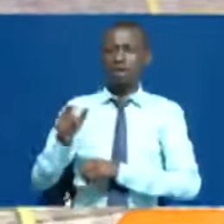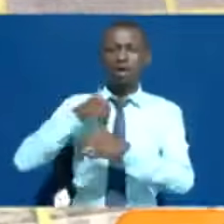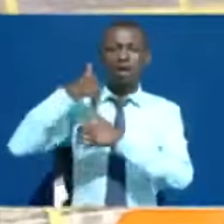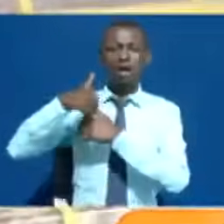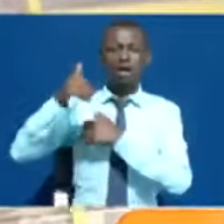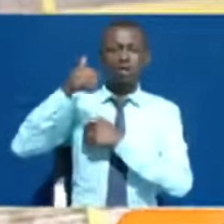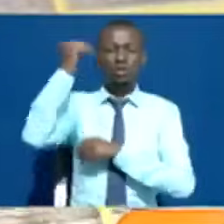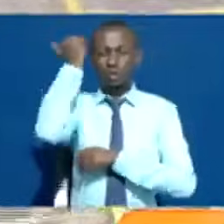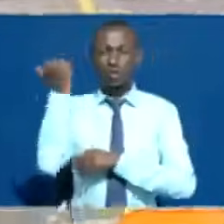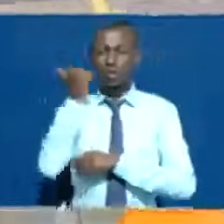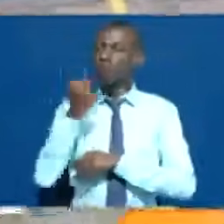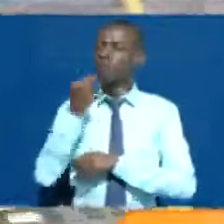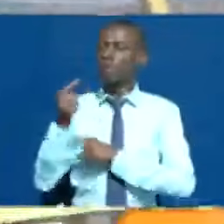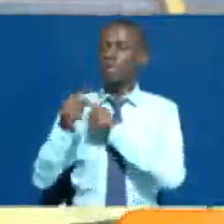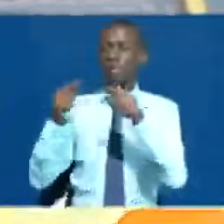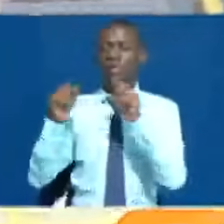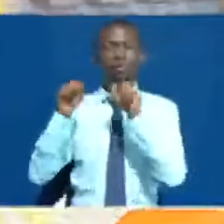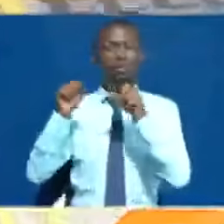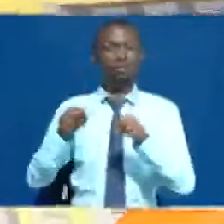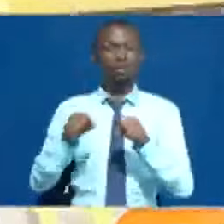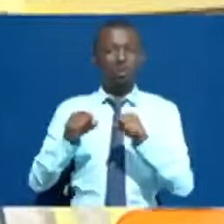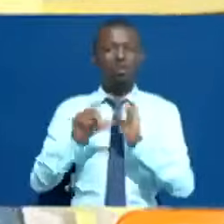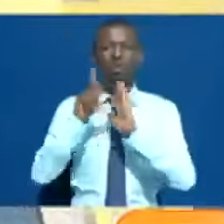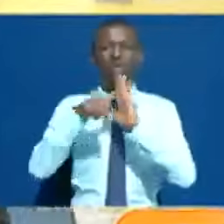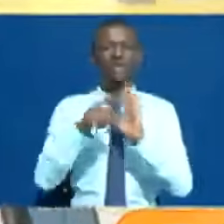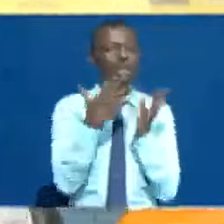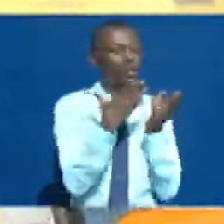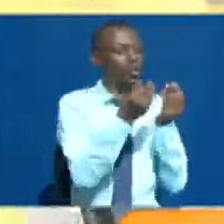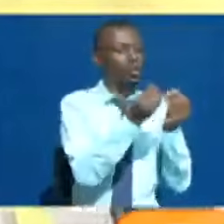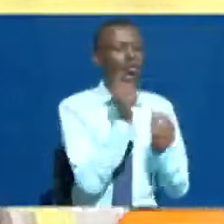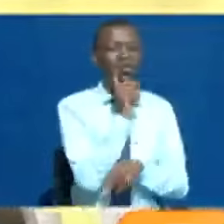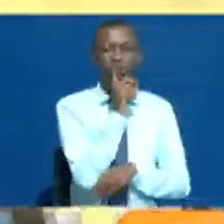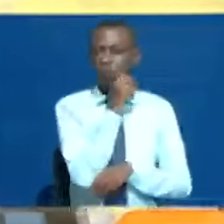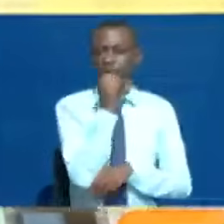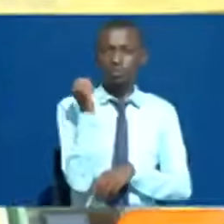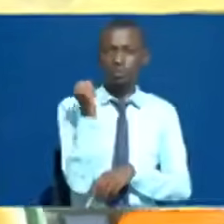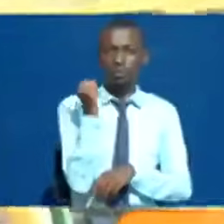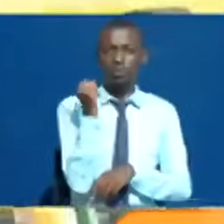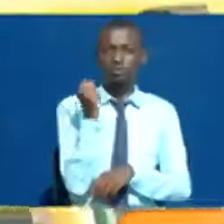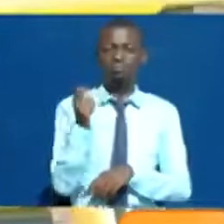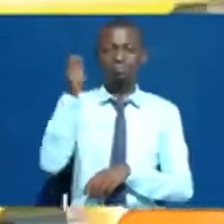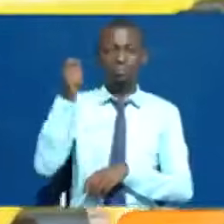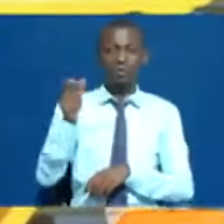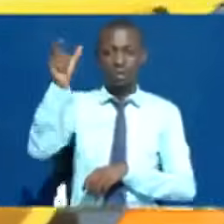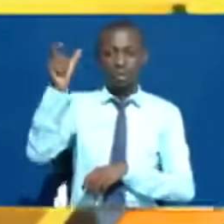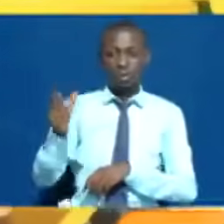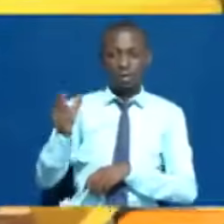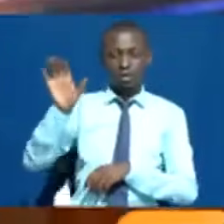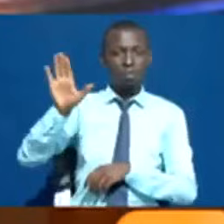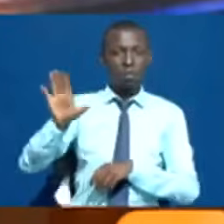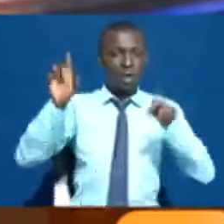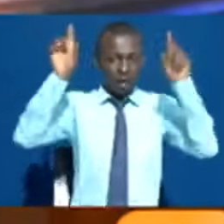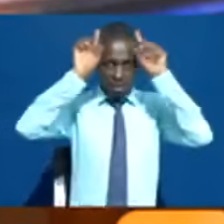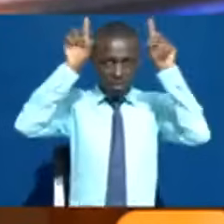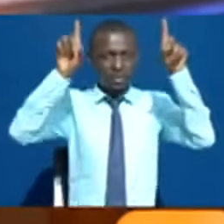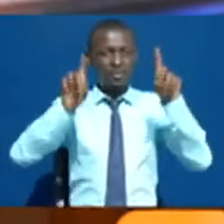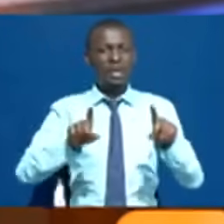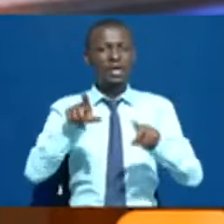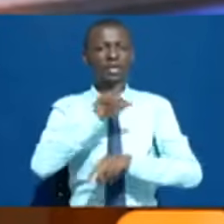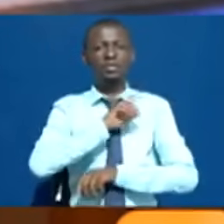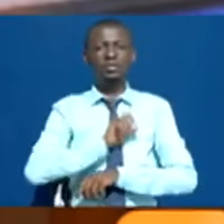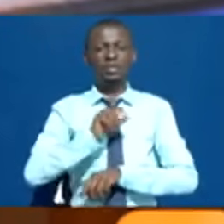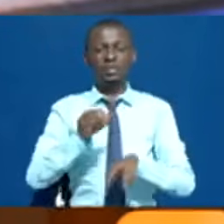and threatened to kill her before taking off. This was after the resident magistrate had delivered the judgment. The